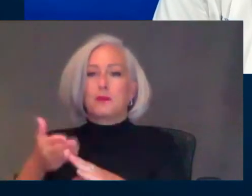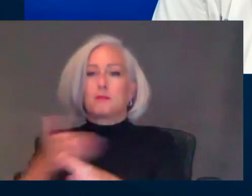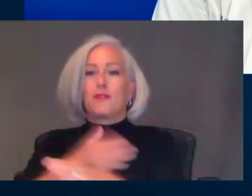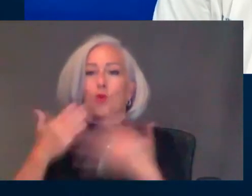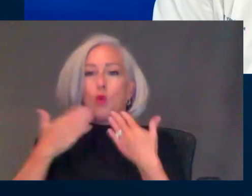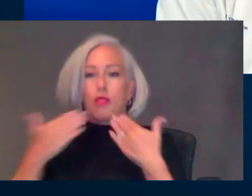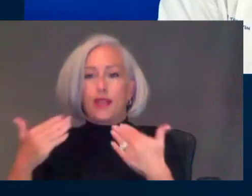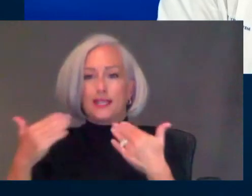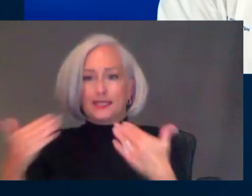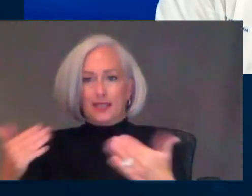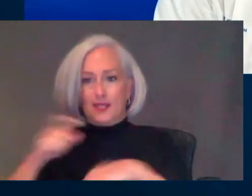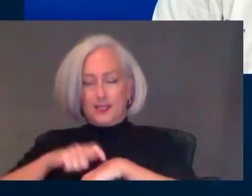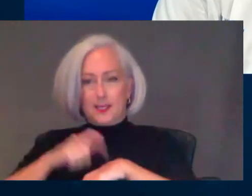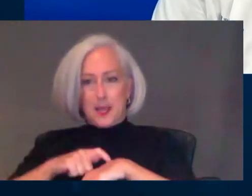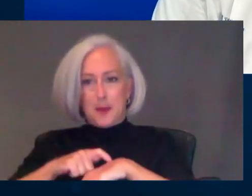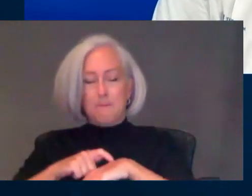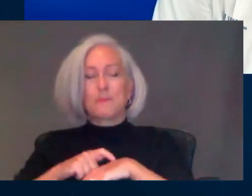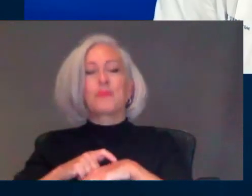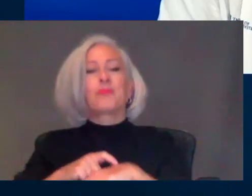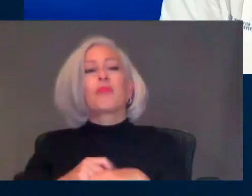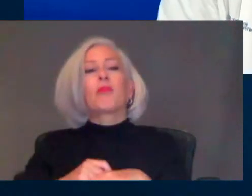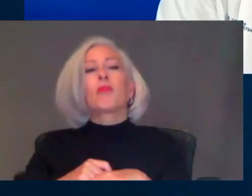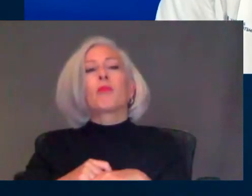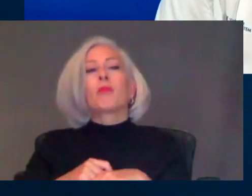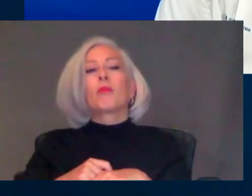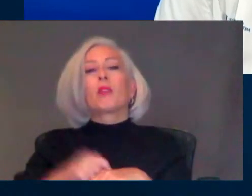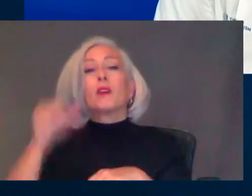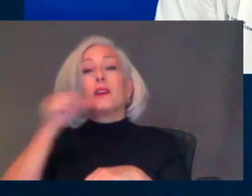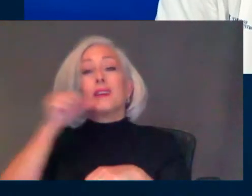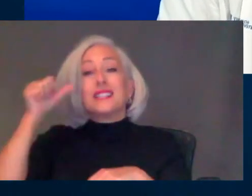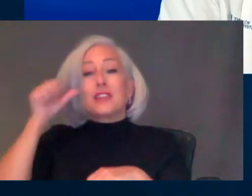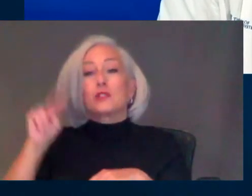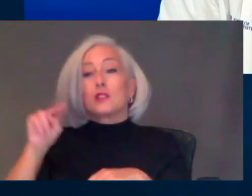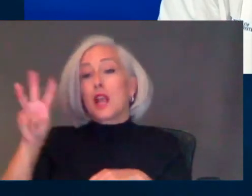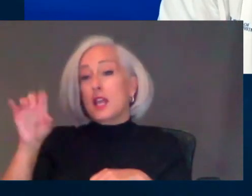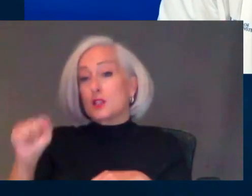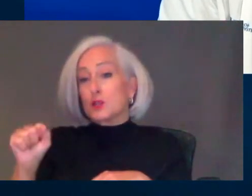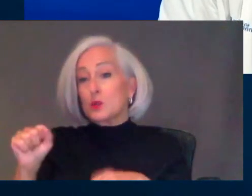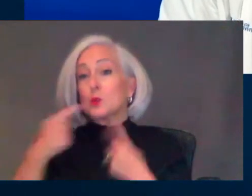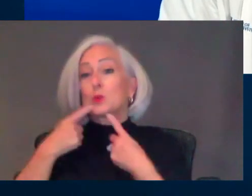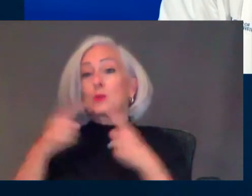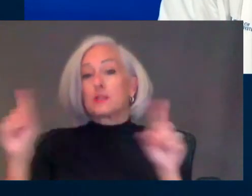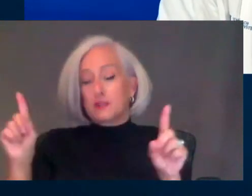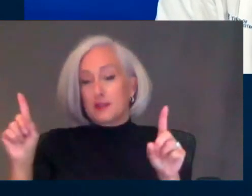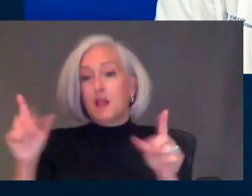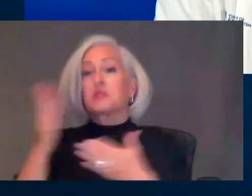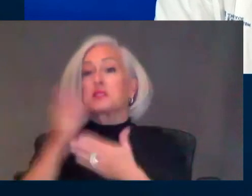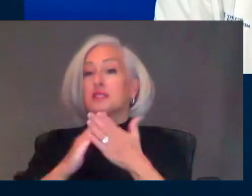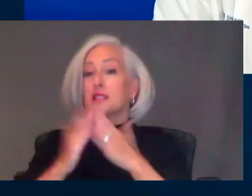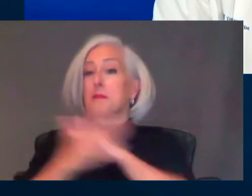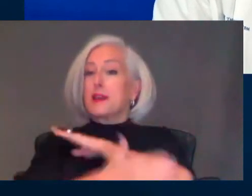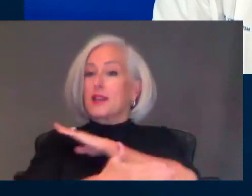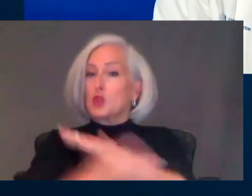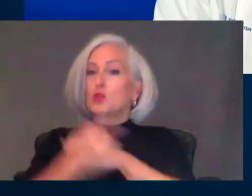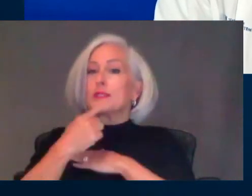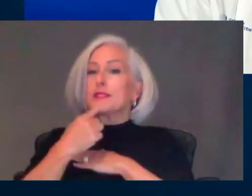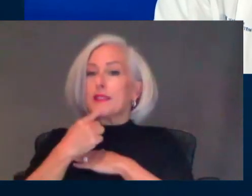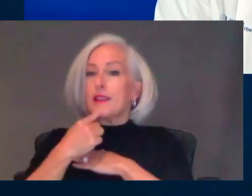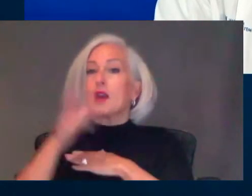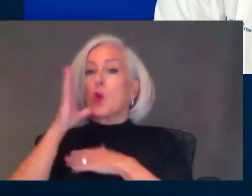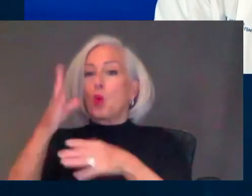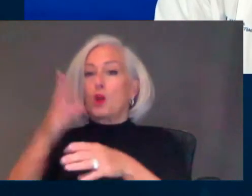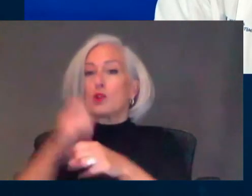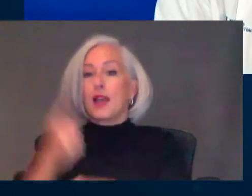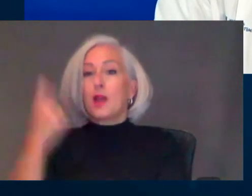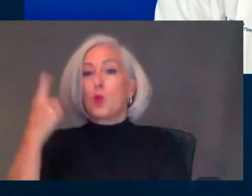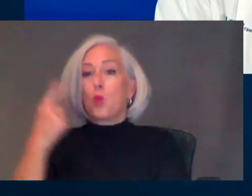from vaccinations, is so much markedly less than the risk of coronavirus infection and